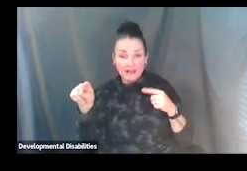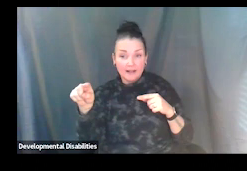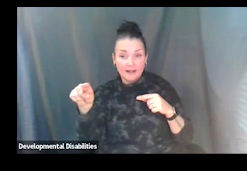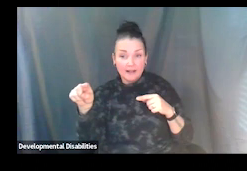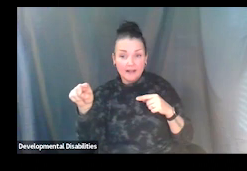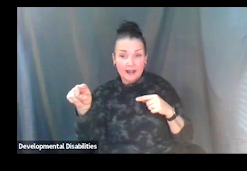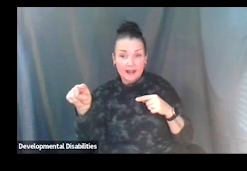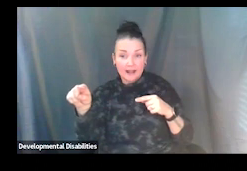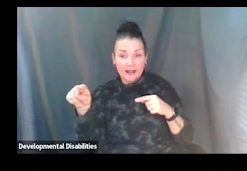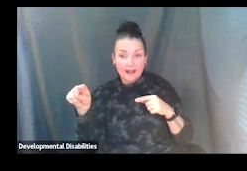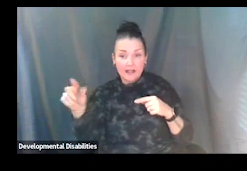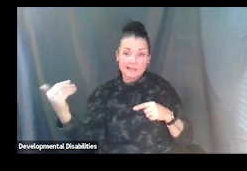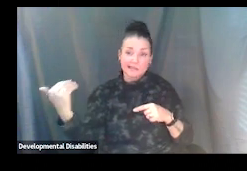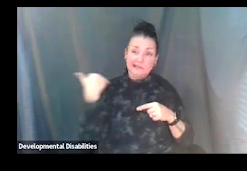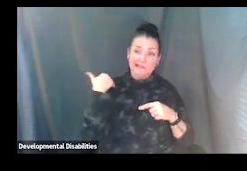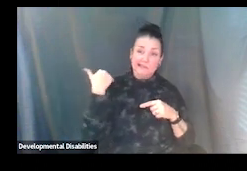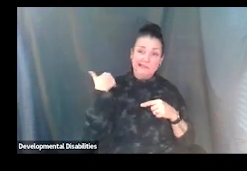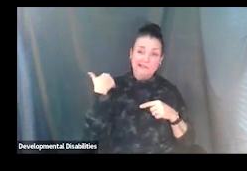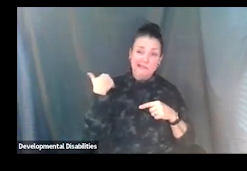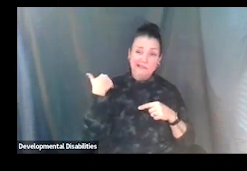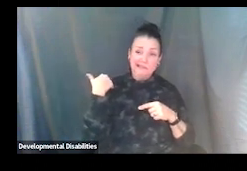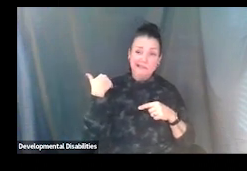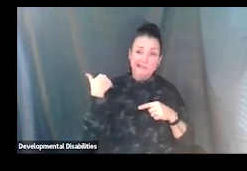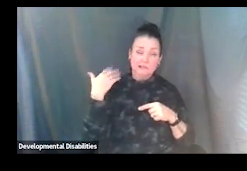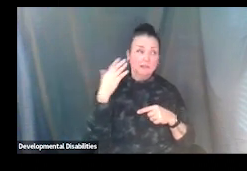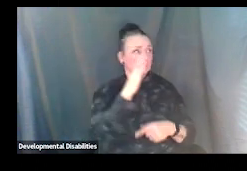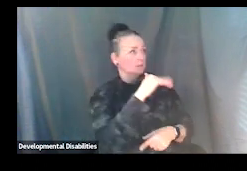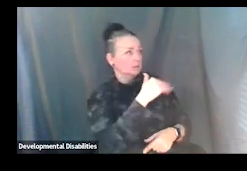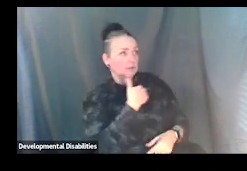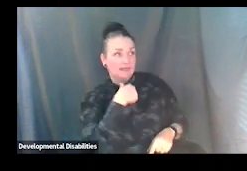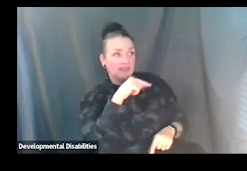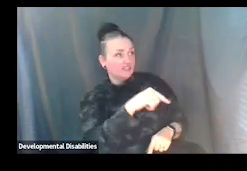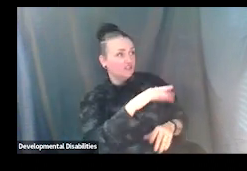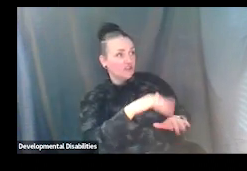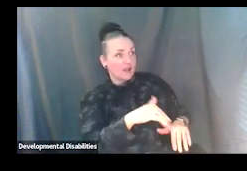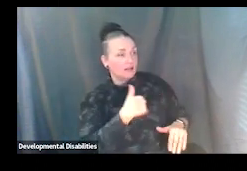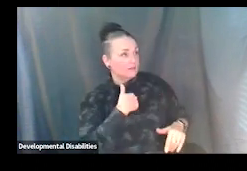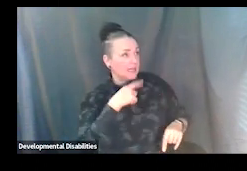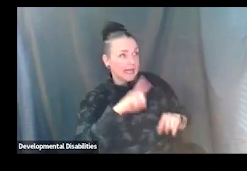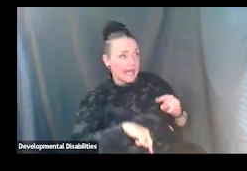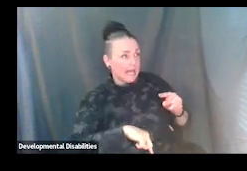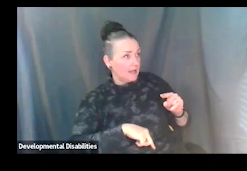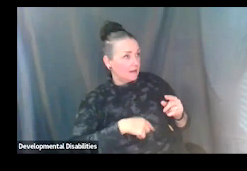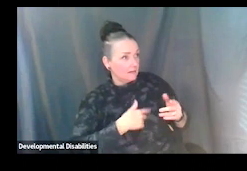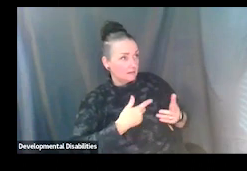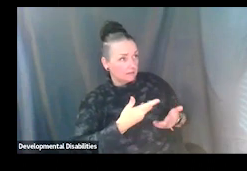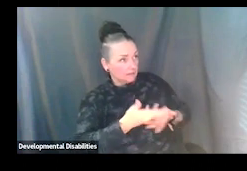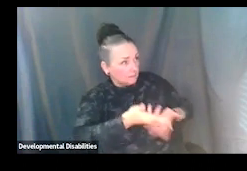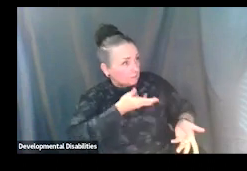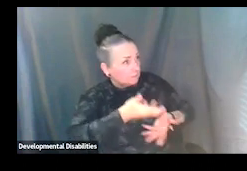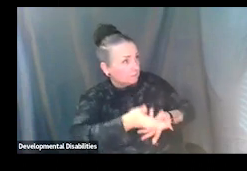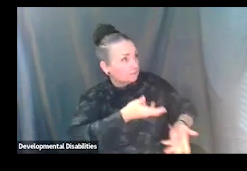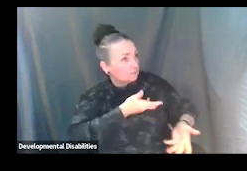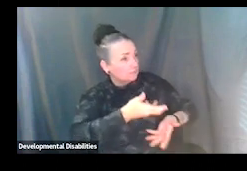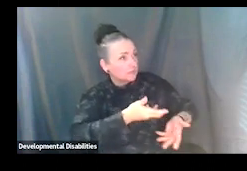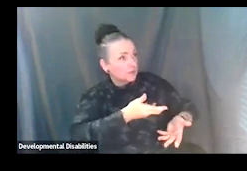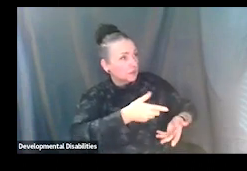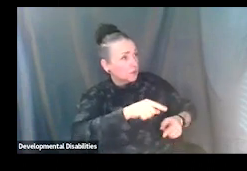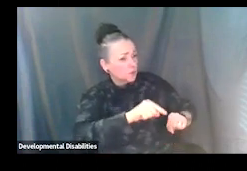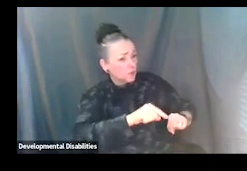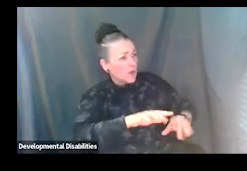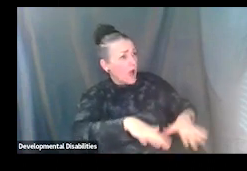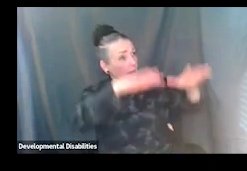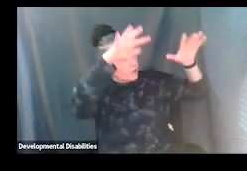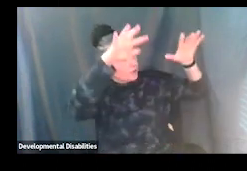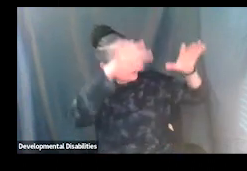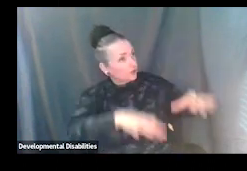just so out of control and hyper that we can't actually get anywhere with him. He needs something in order to